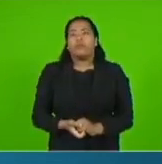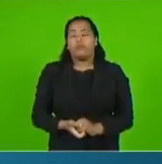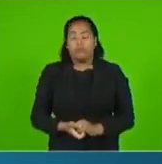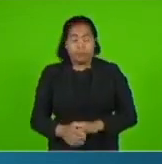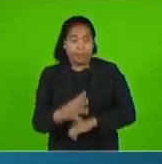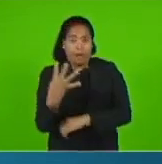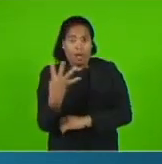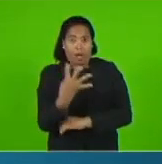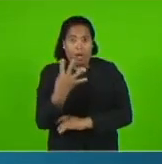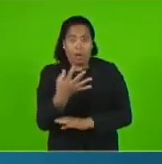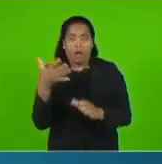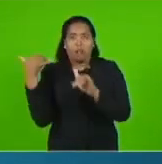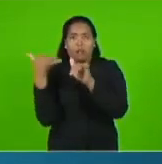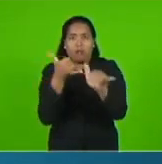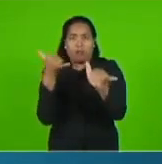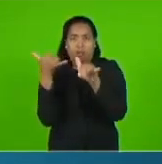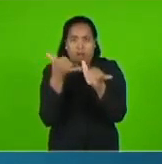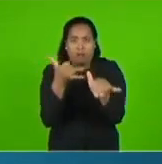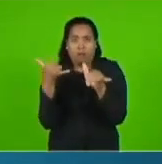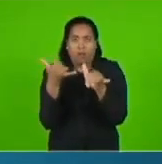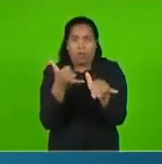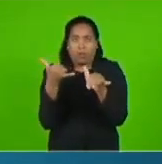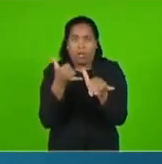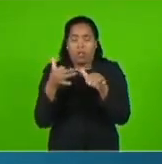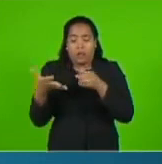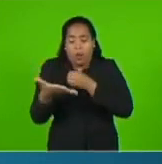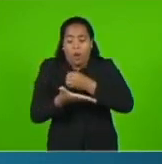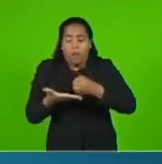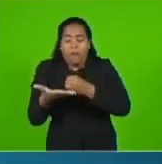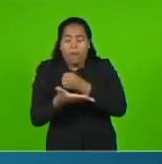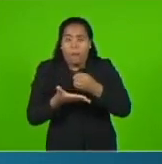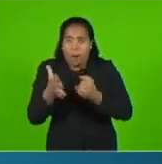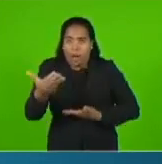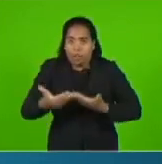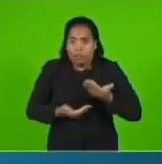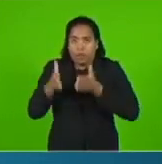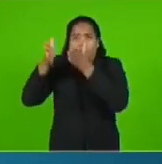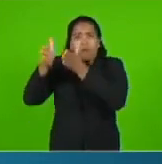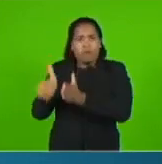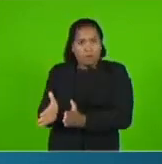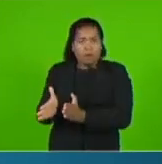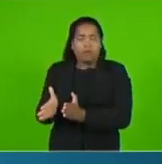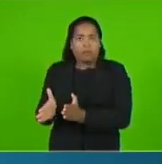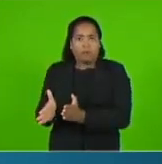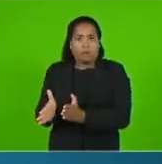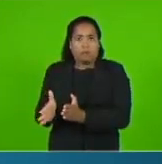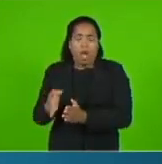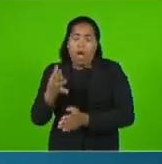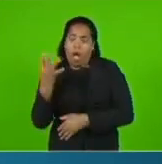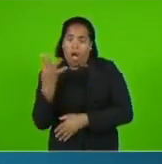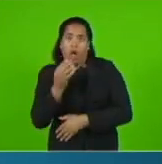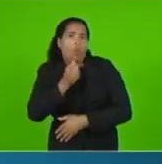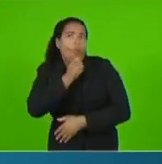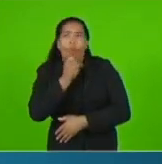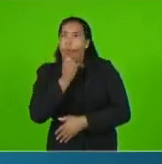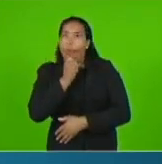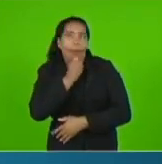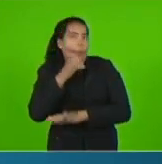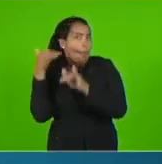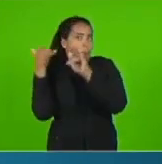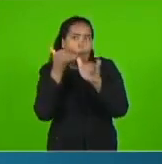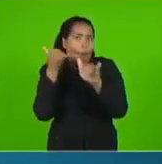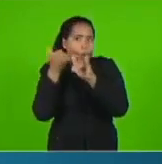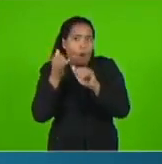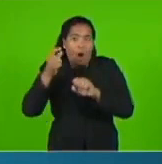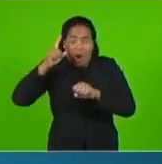are going to be shaken. So this is the fourth trumpet. It is the foundation for the church. The three first have already sounded.